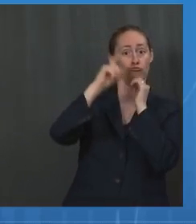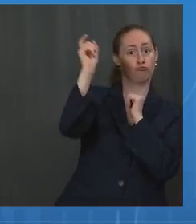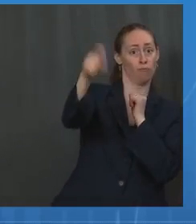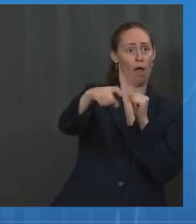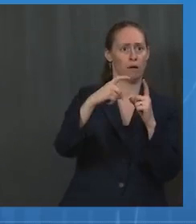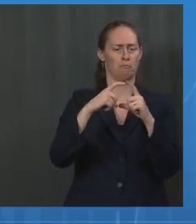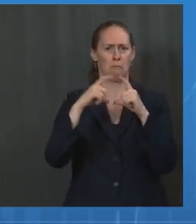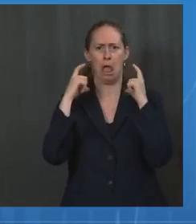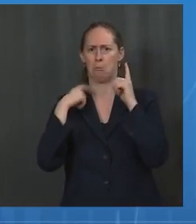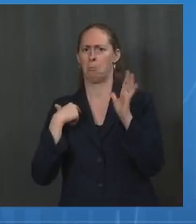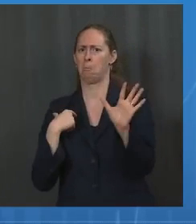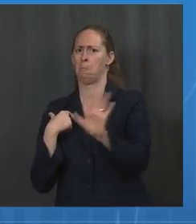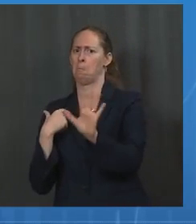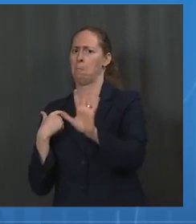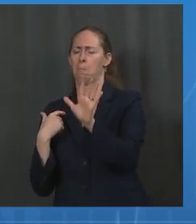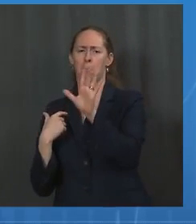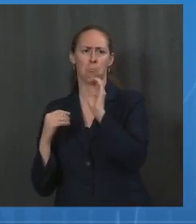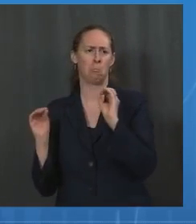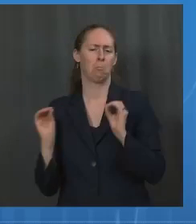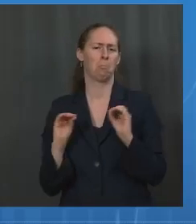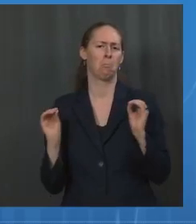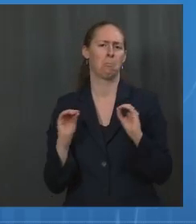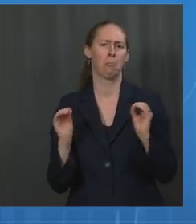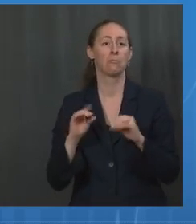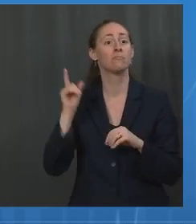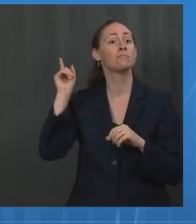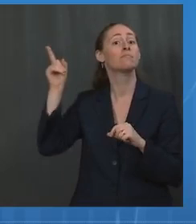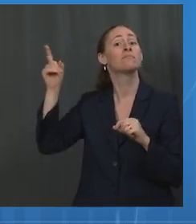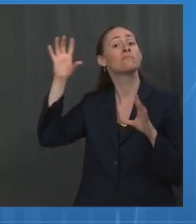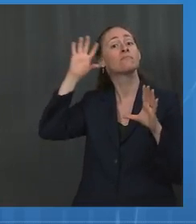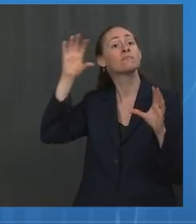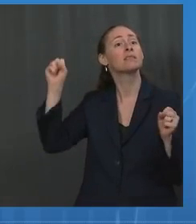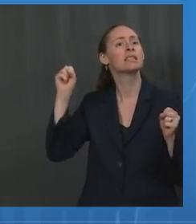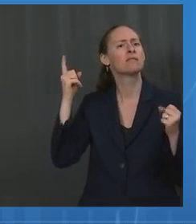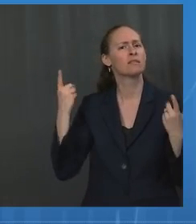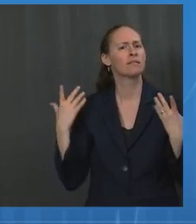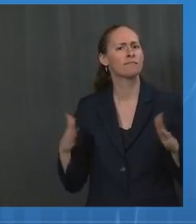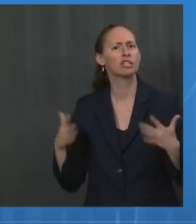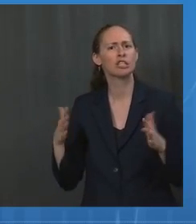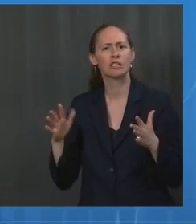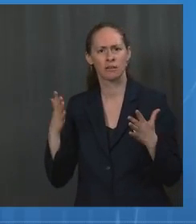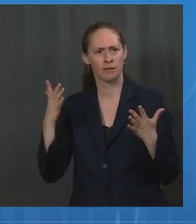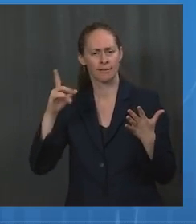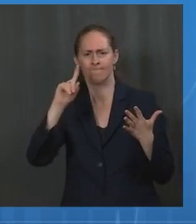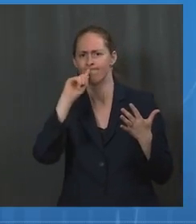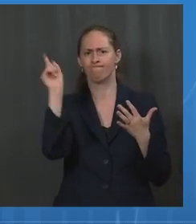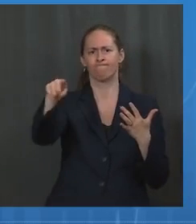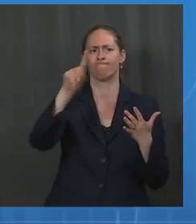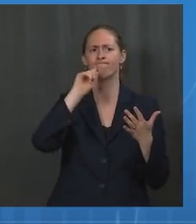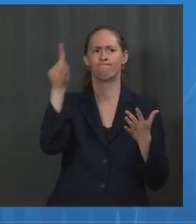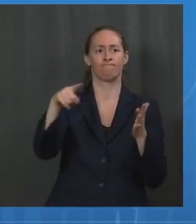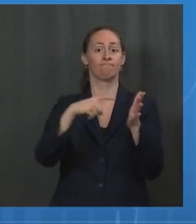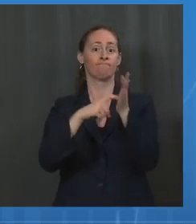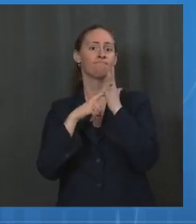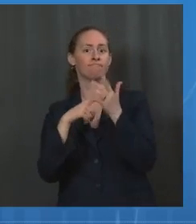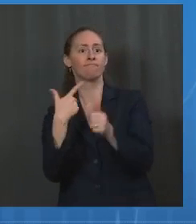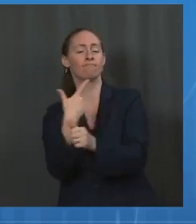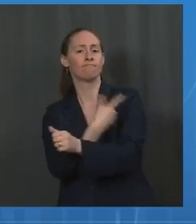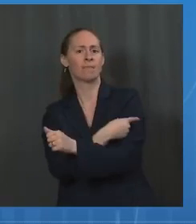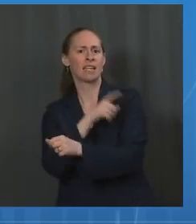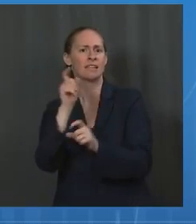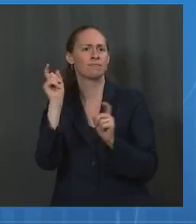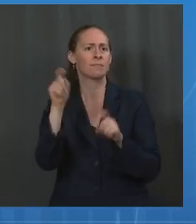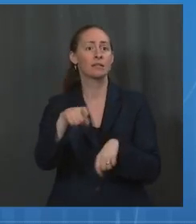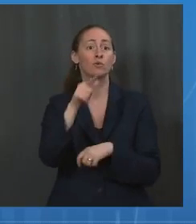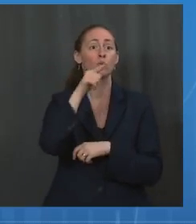mask mandate. The president has taken significant action on vaccination requirements across the federal